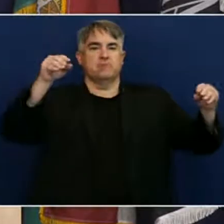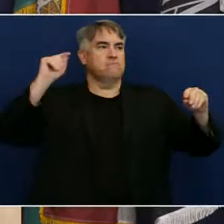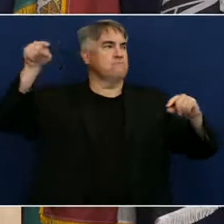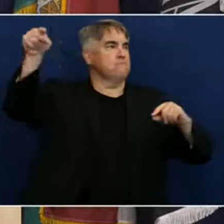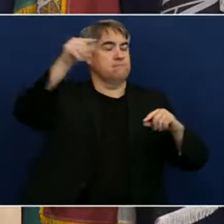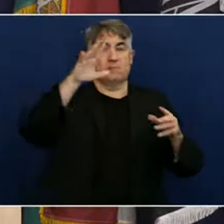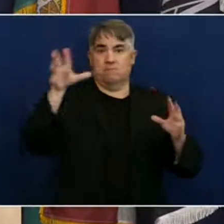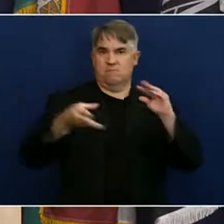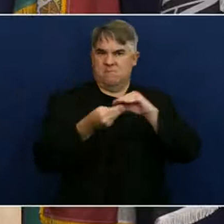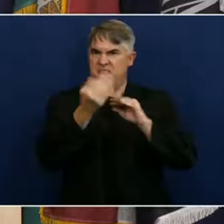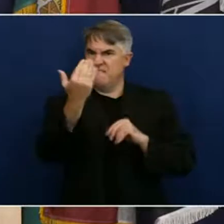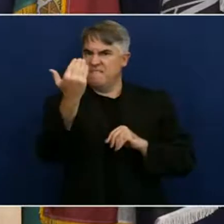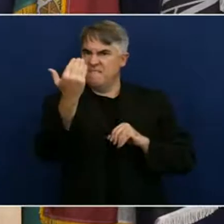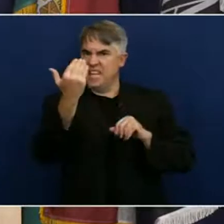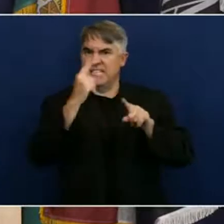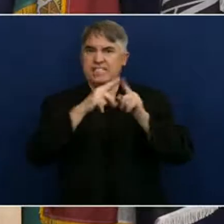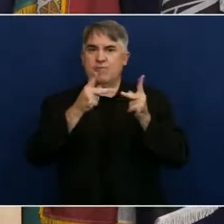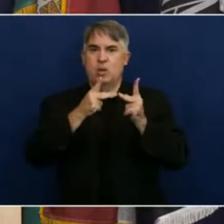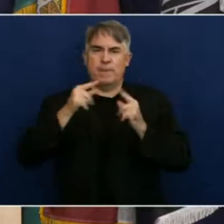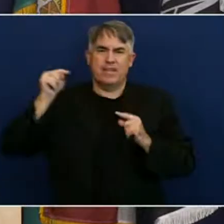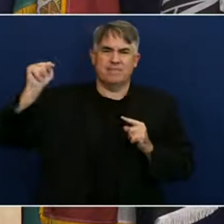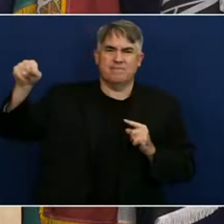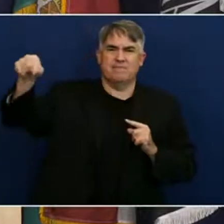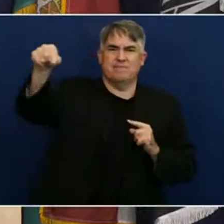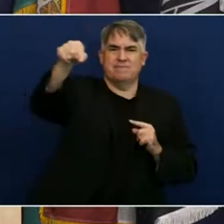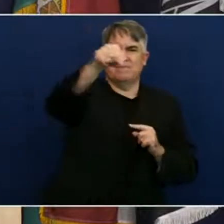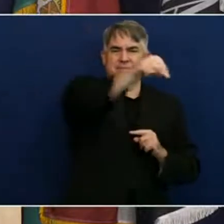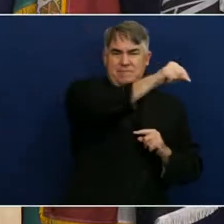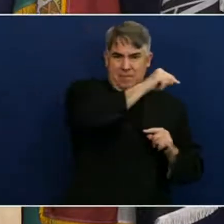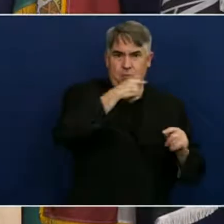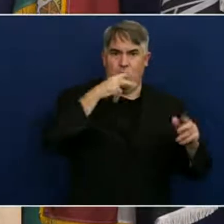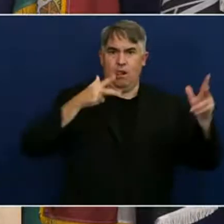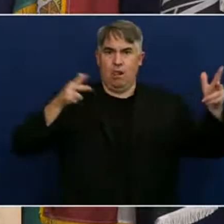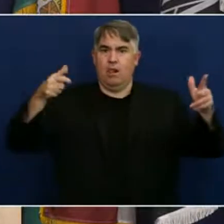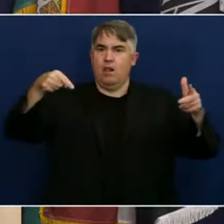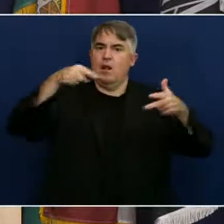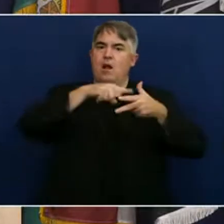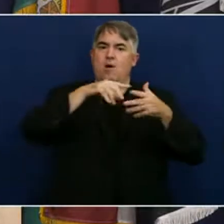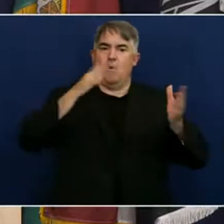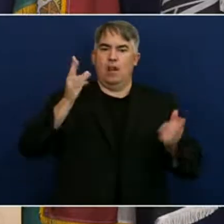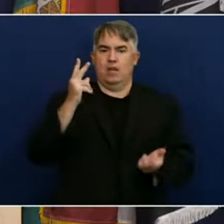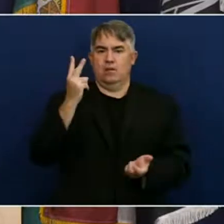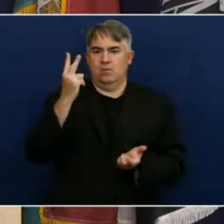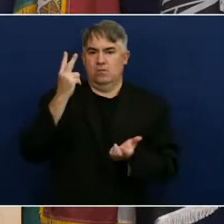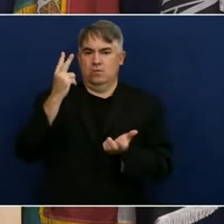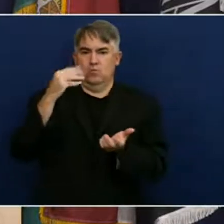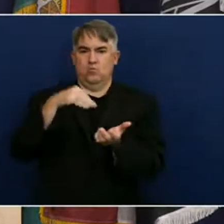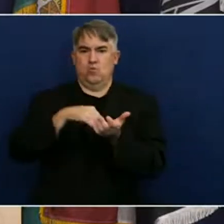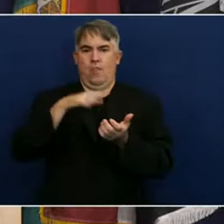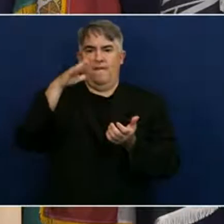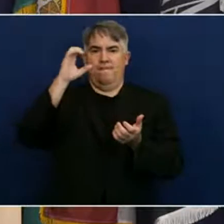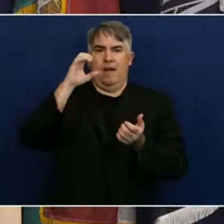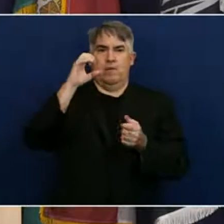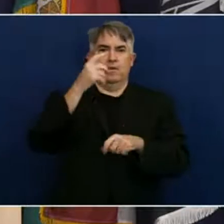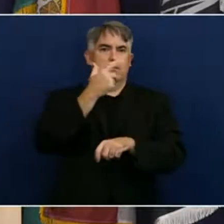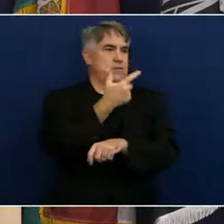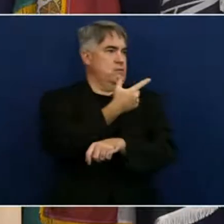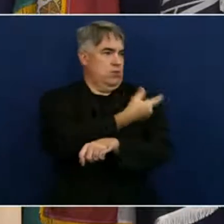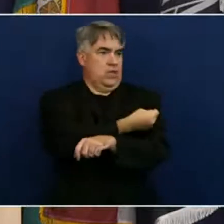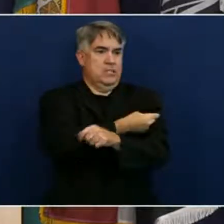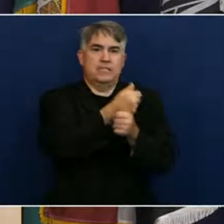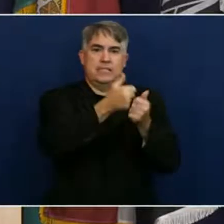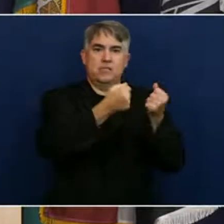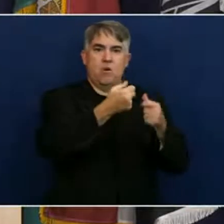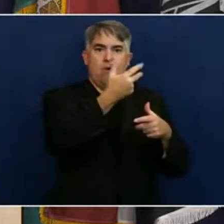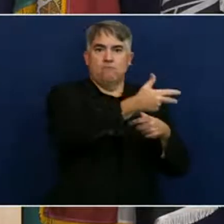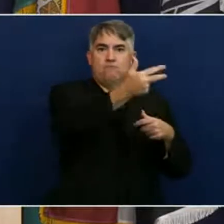than 2,500 individuals. And so the ability to take a mobile site a little more convenient, a little bit closer to where folks